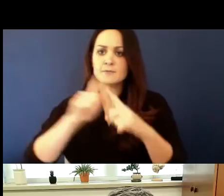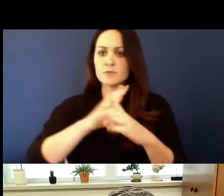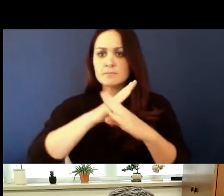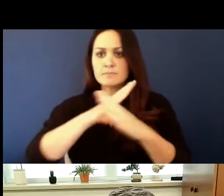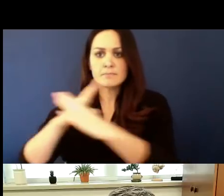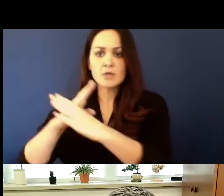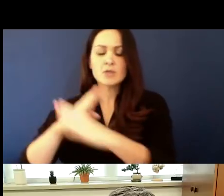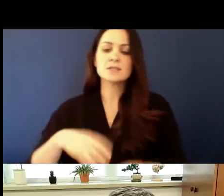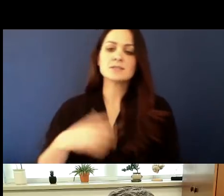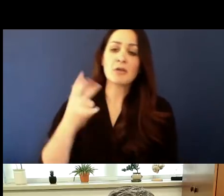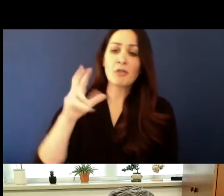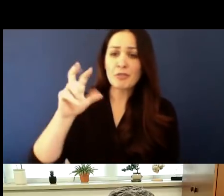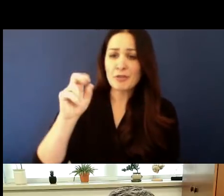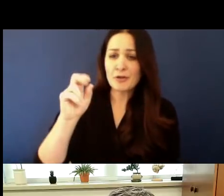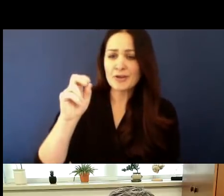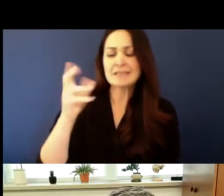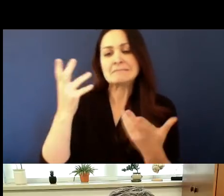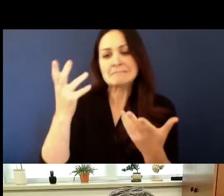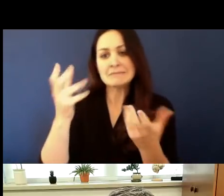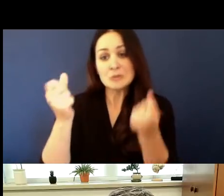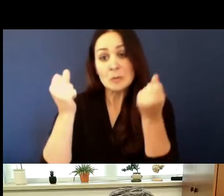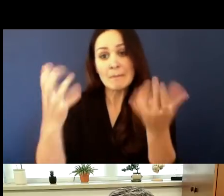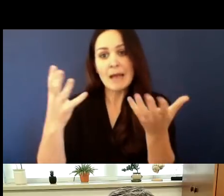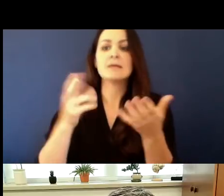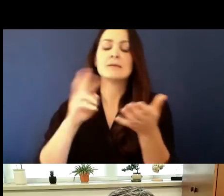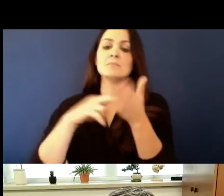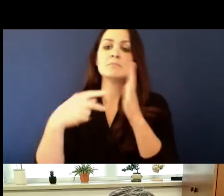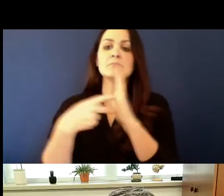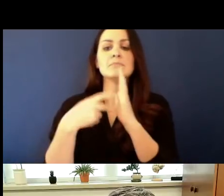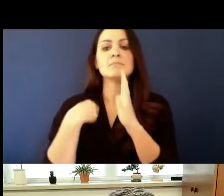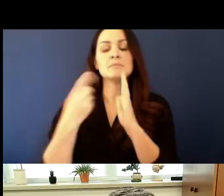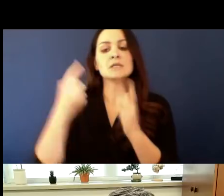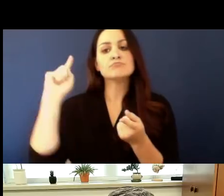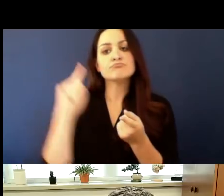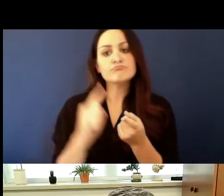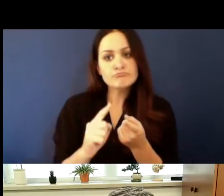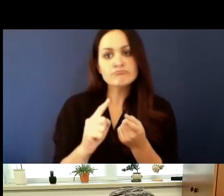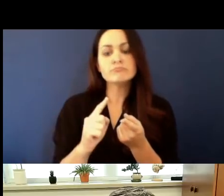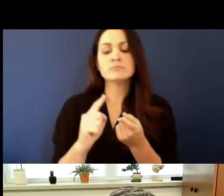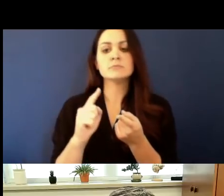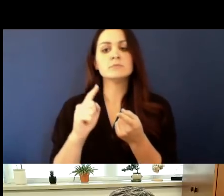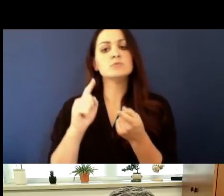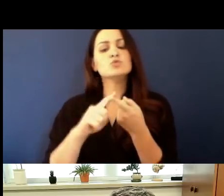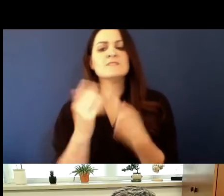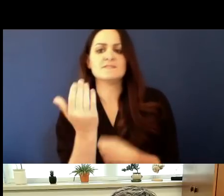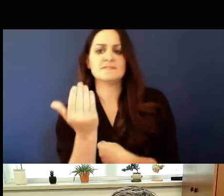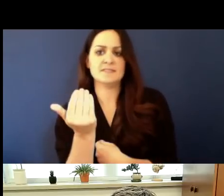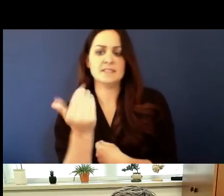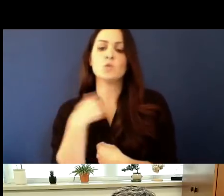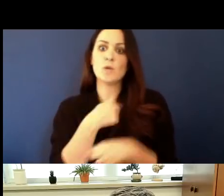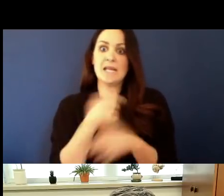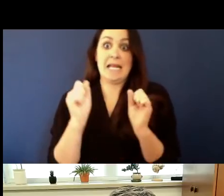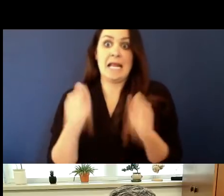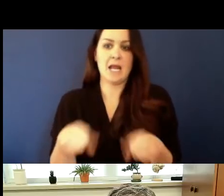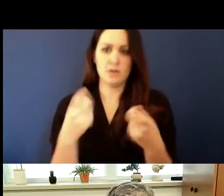was probably too many and whittled down the list to 15 potentially doable solutions, which we presented to the Michigan